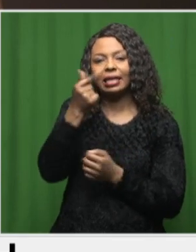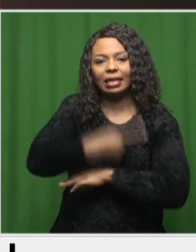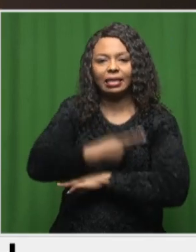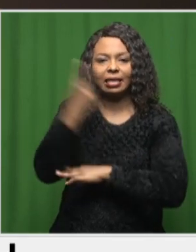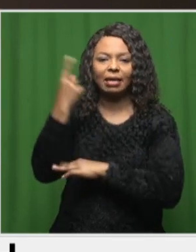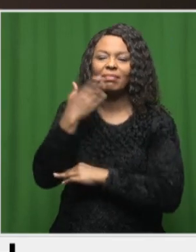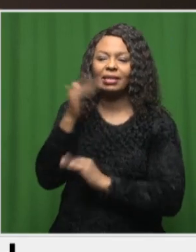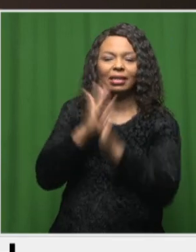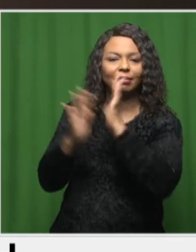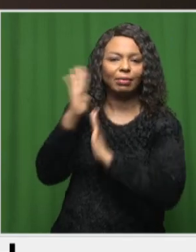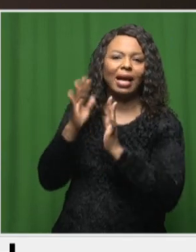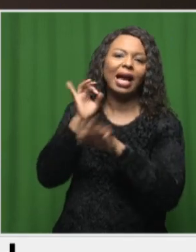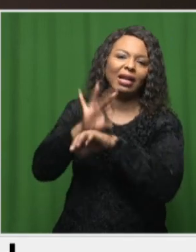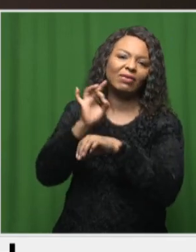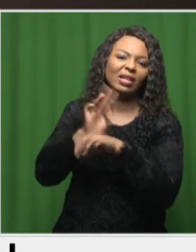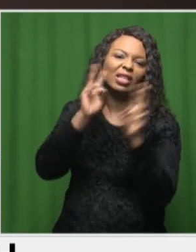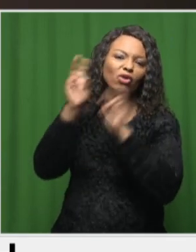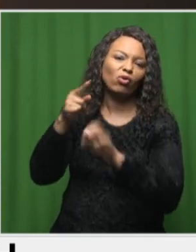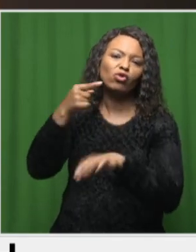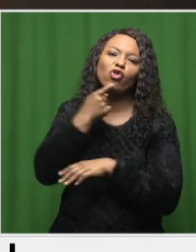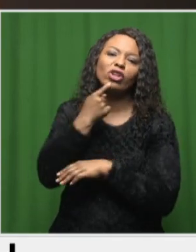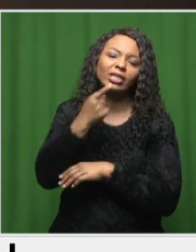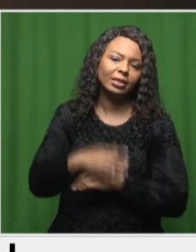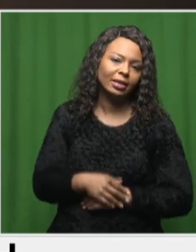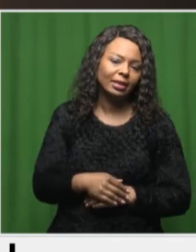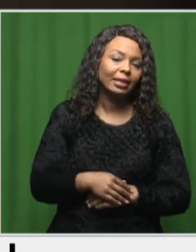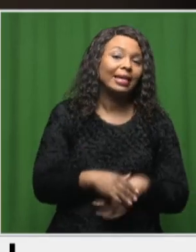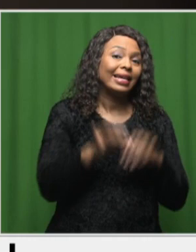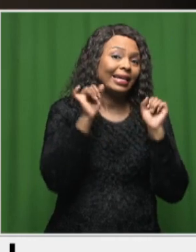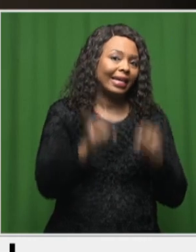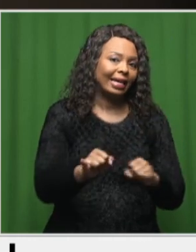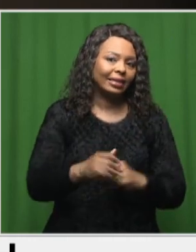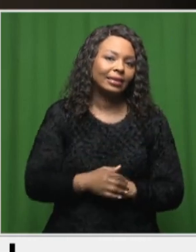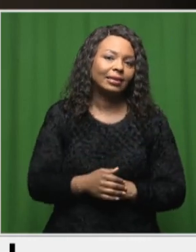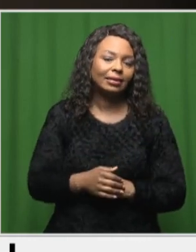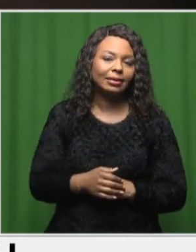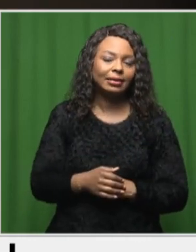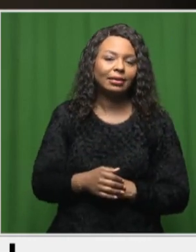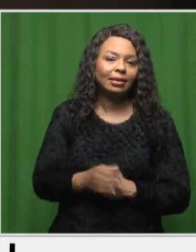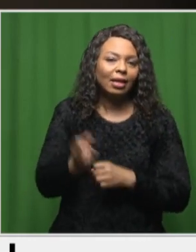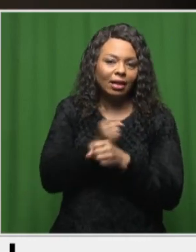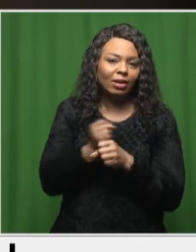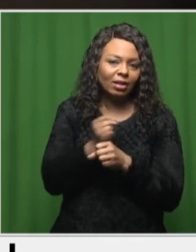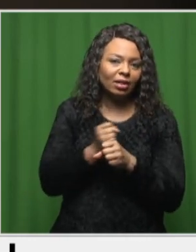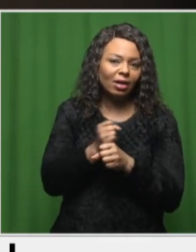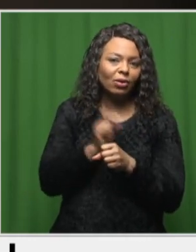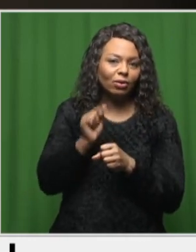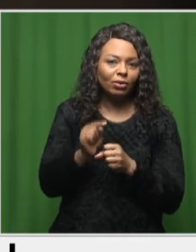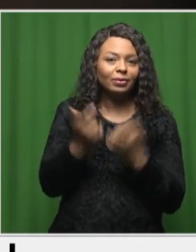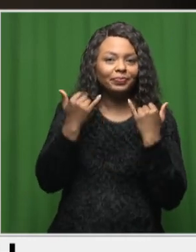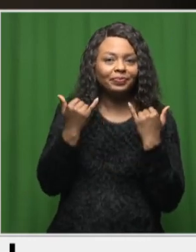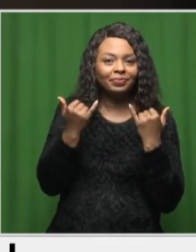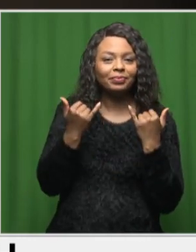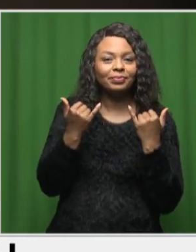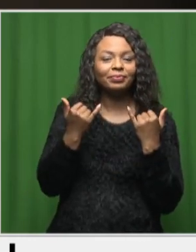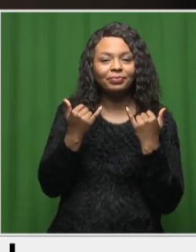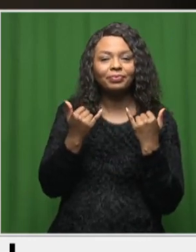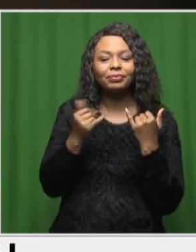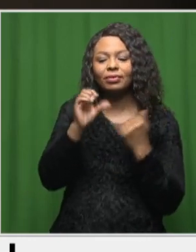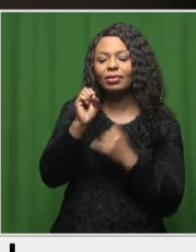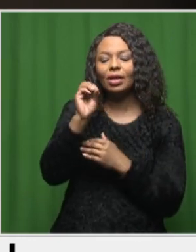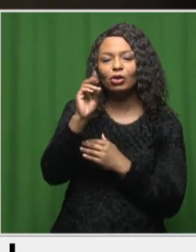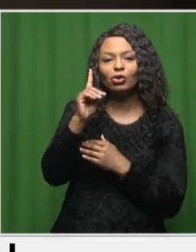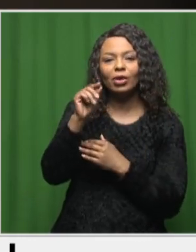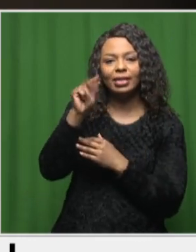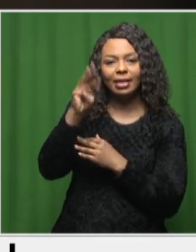intake and the issues around that. Yes, absolutely. It's the sodium, the chemical is the sodium that's the culprit in the